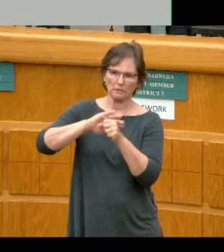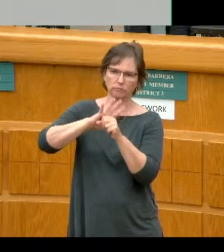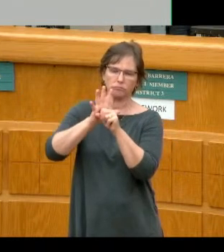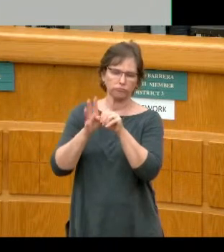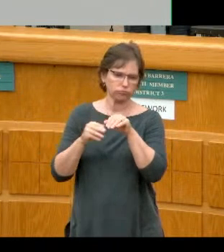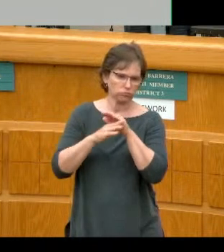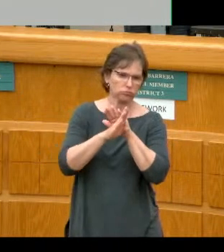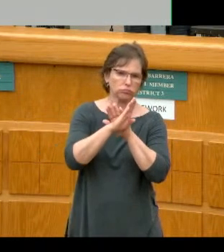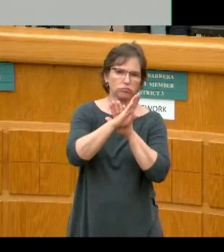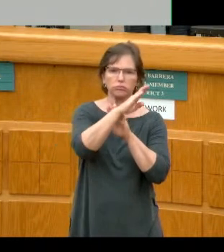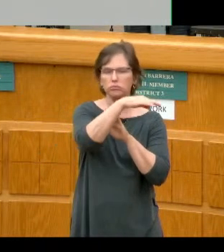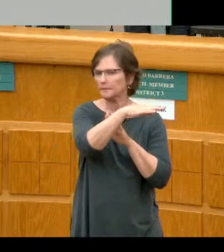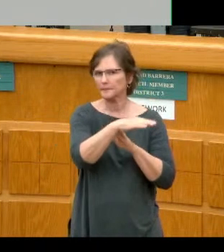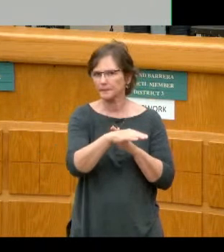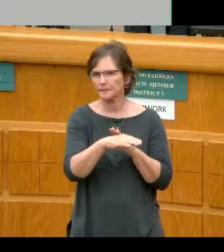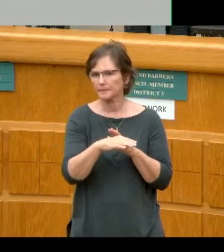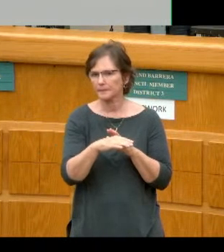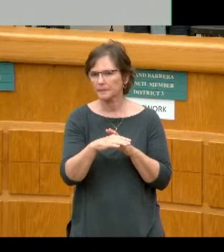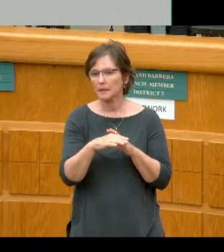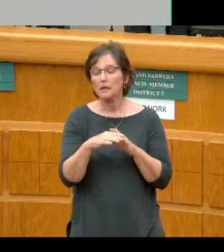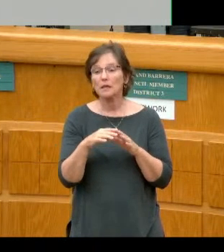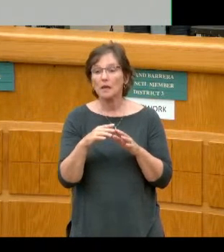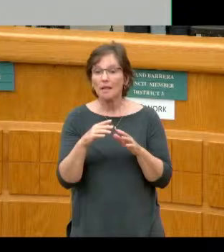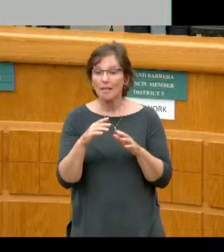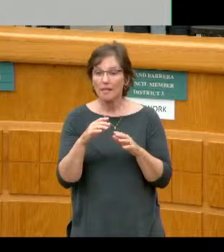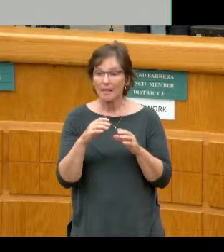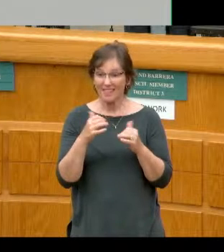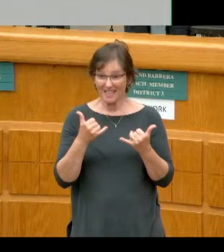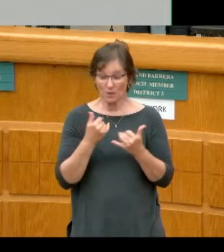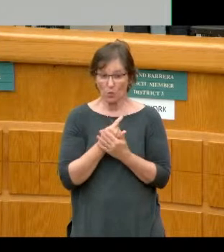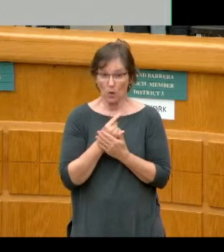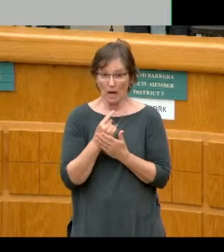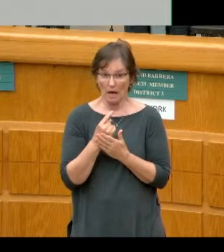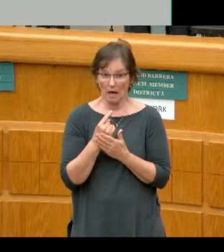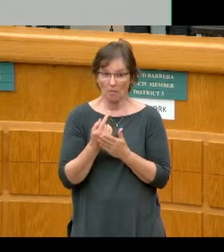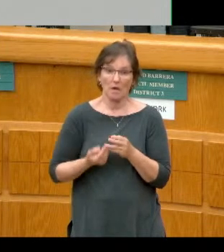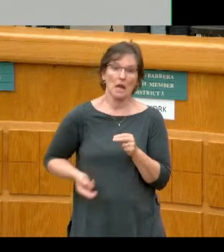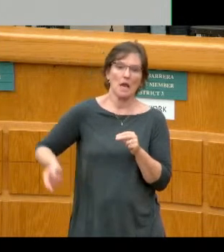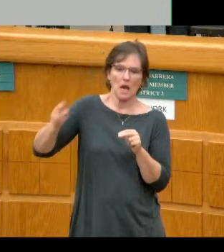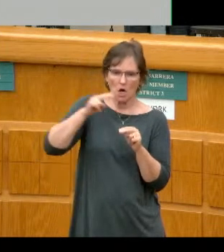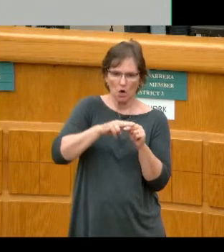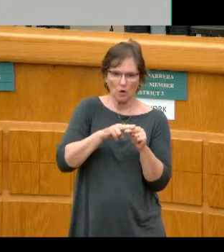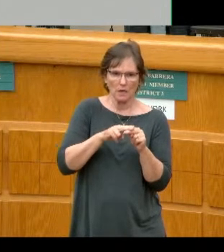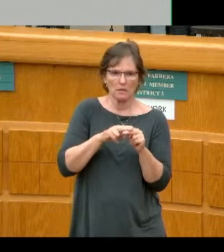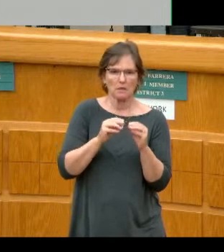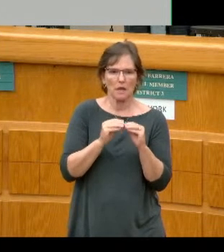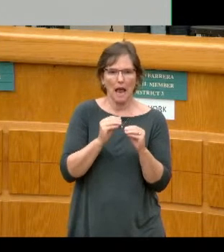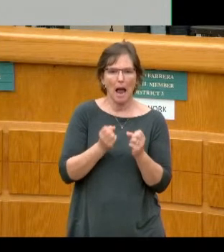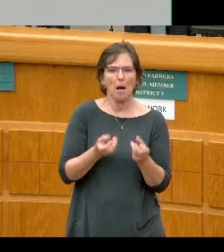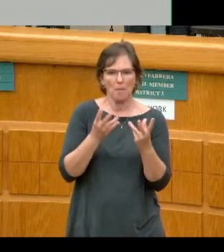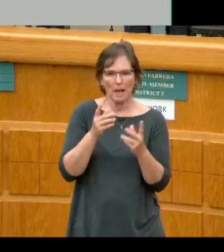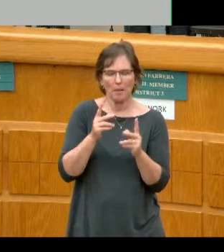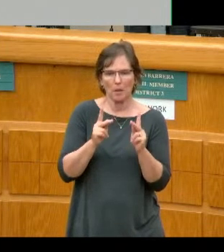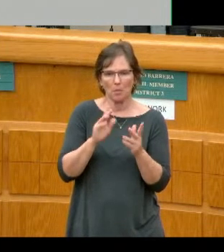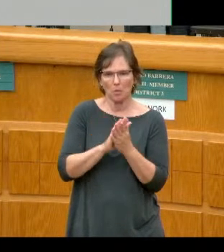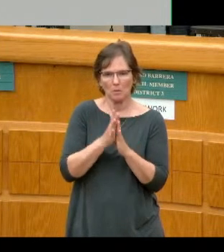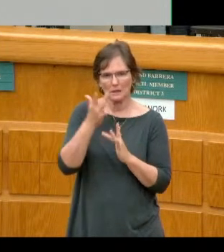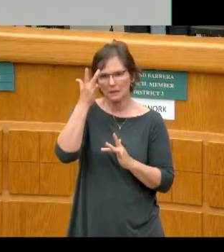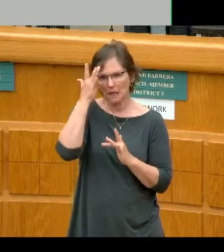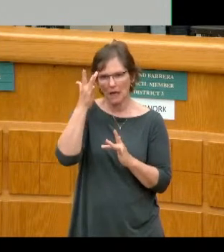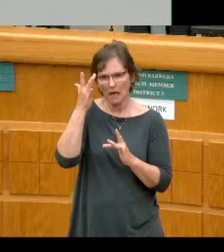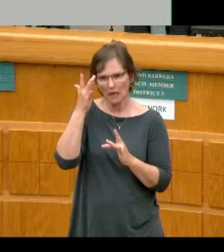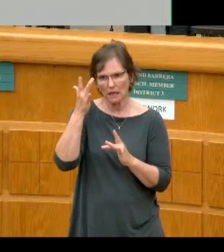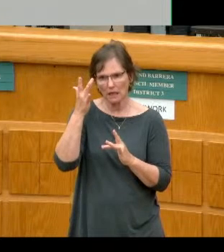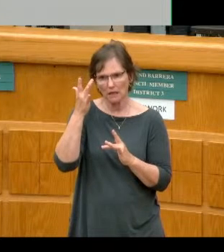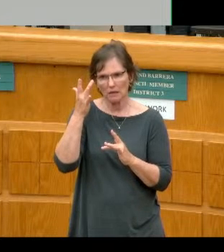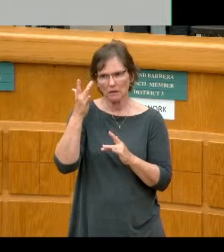Halloween, for example, the cell phone data is not going to pick up Halloween and the effect that that had. So in summary, the transmission rate is